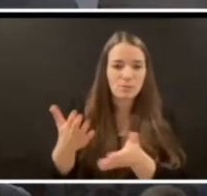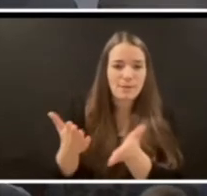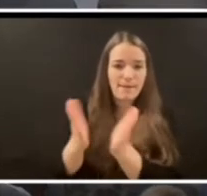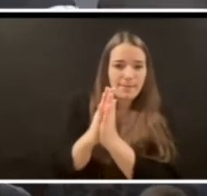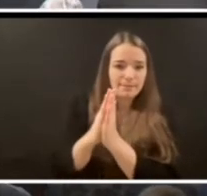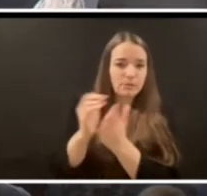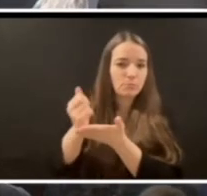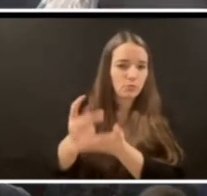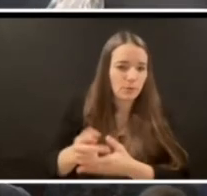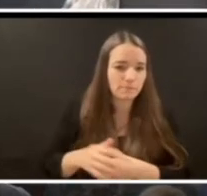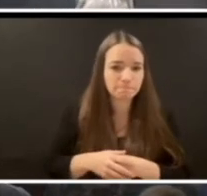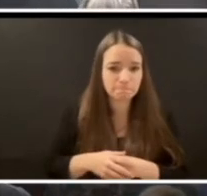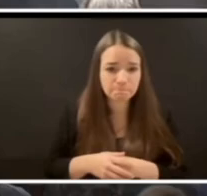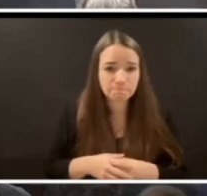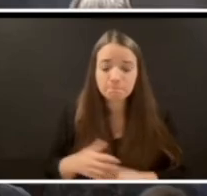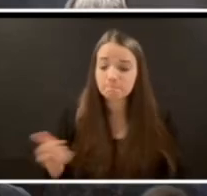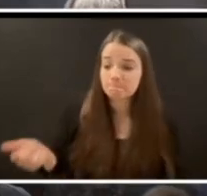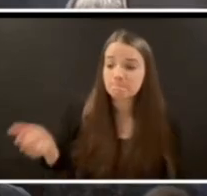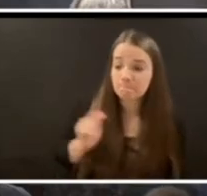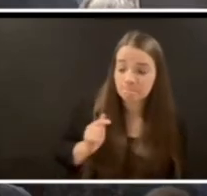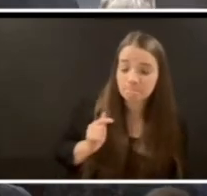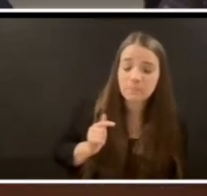Without objection, so ordered.